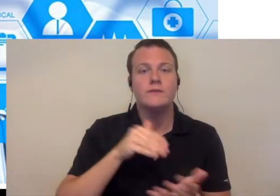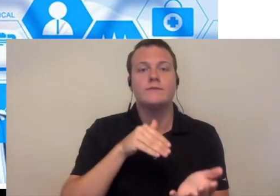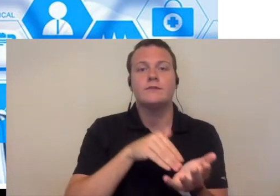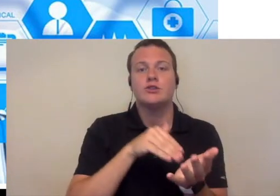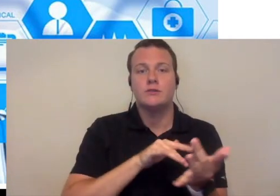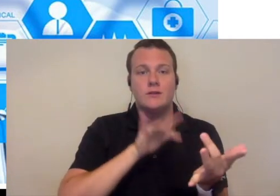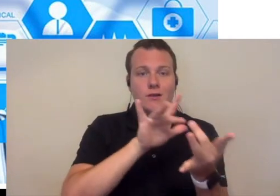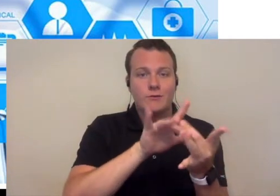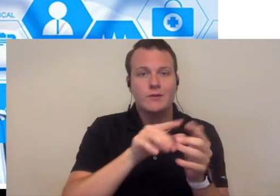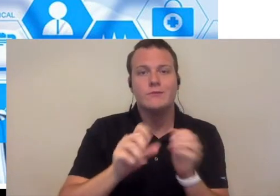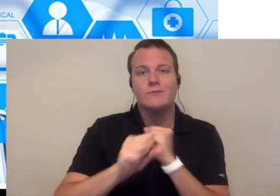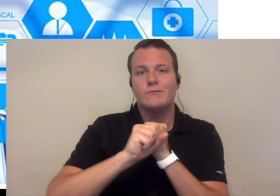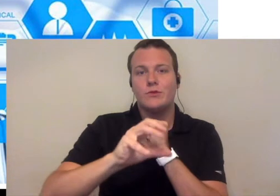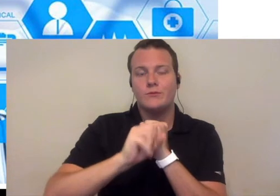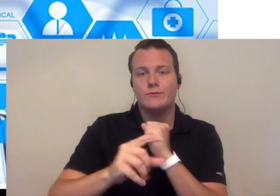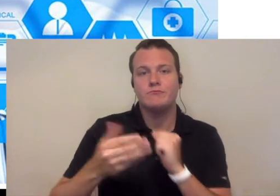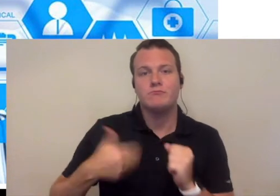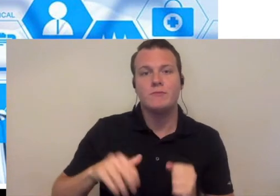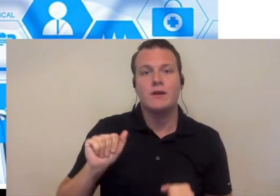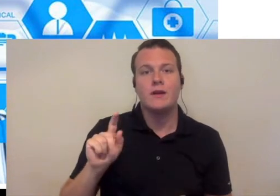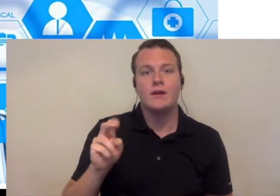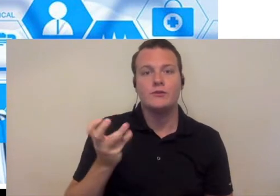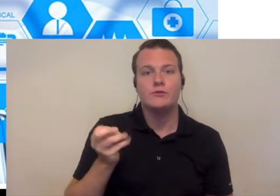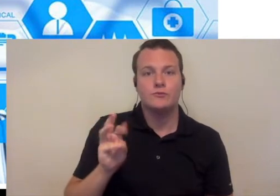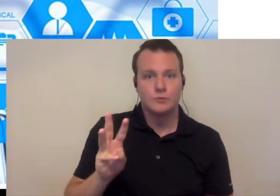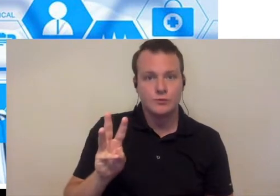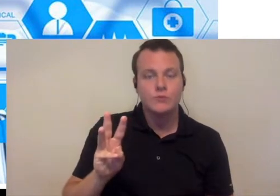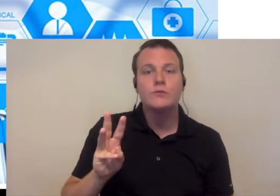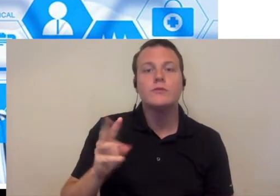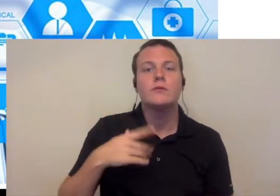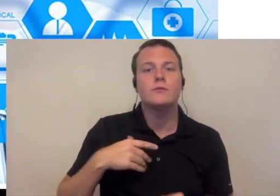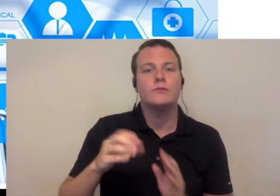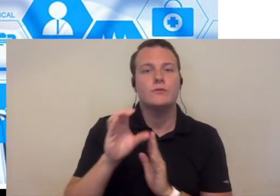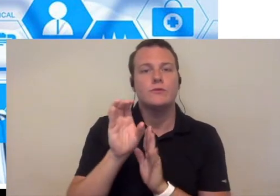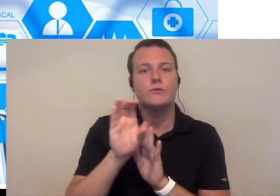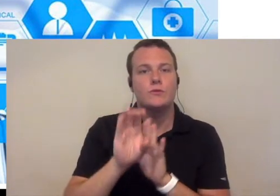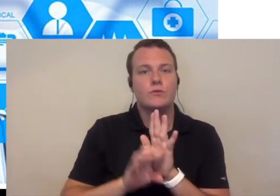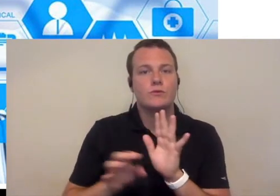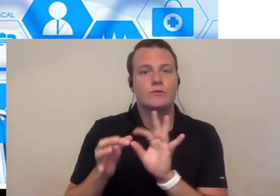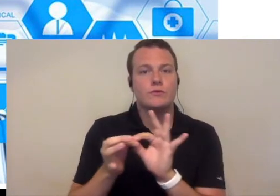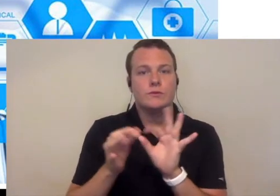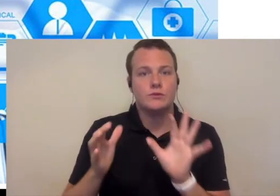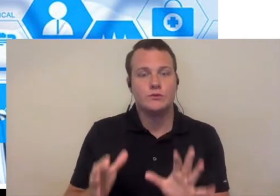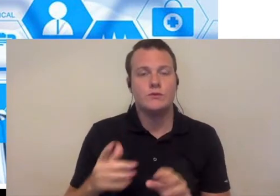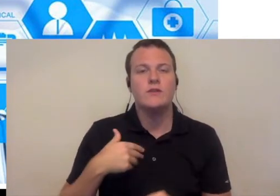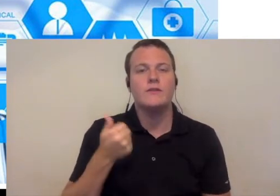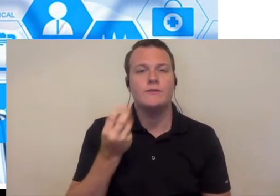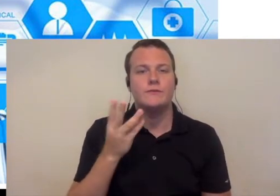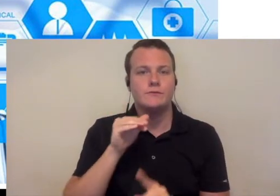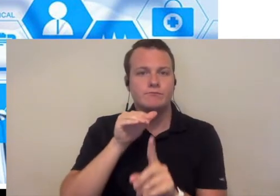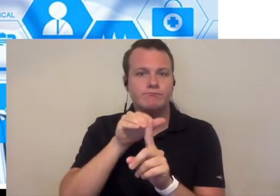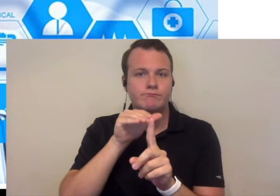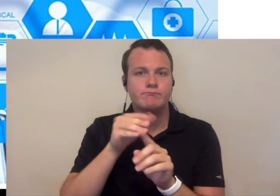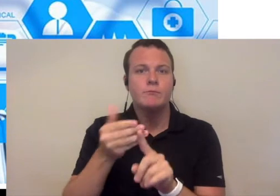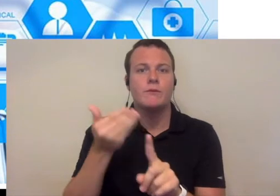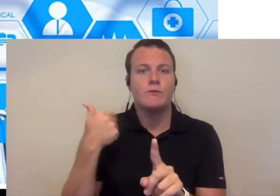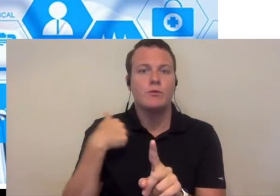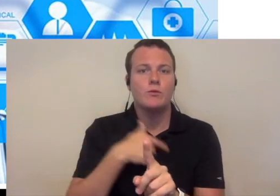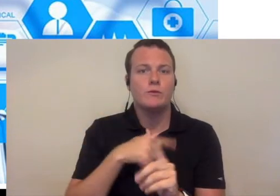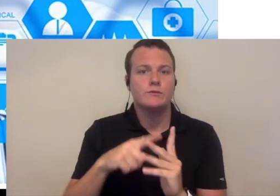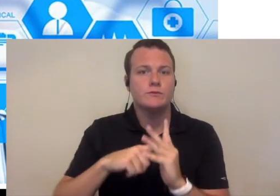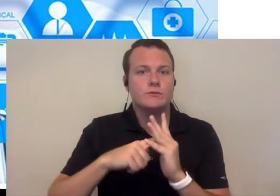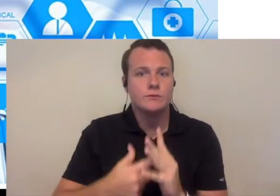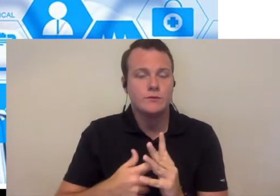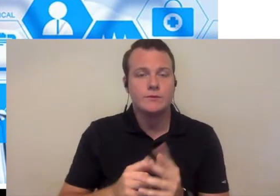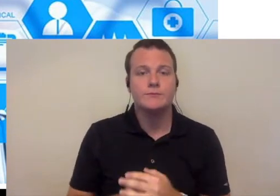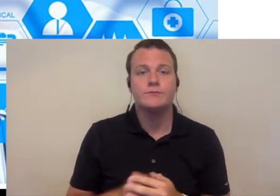Outreach and Marketing. My name is Andrew Abernathy, and I am pleased to serve as today's course coordinator. I have just a few housekeeping reminders before we